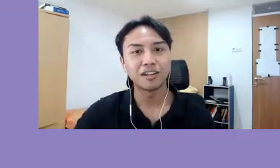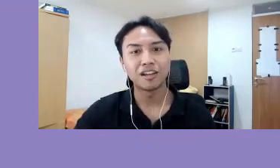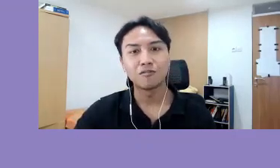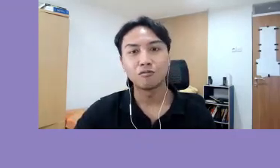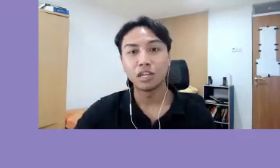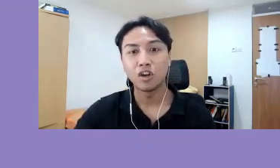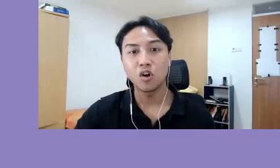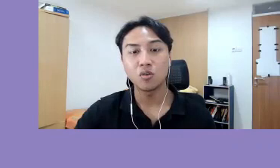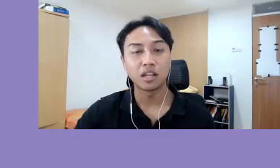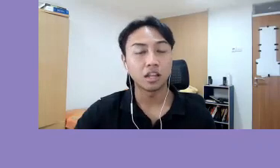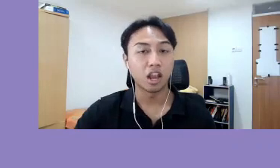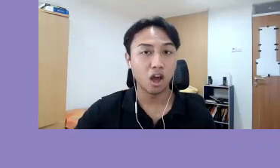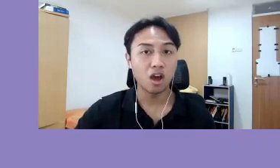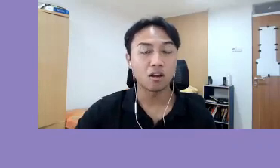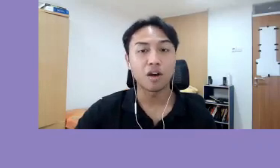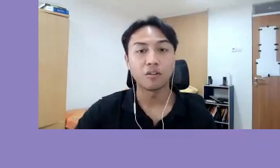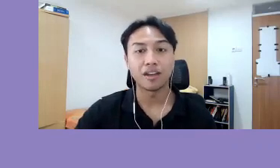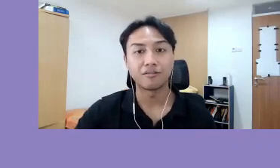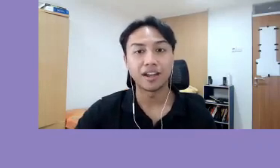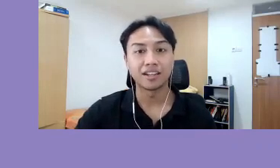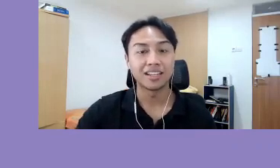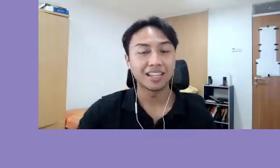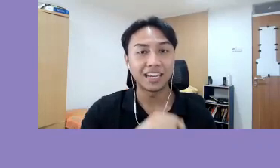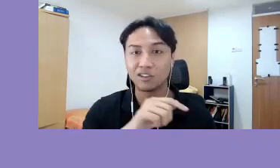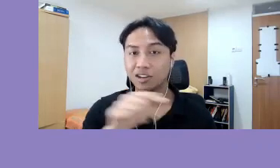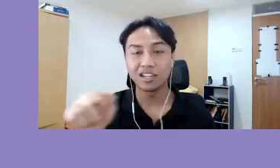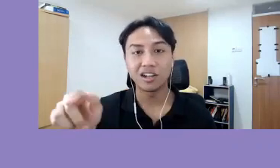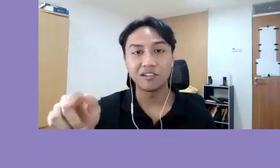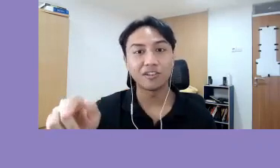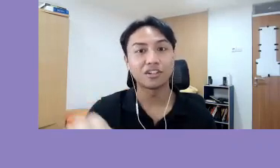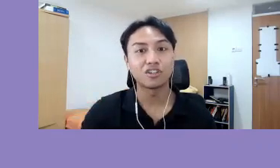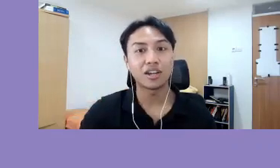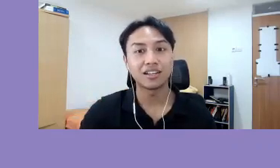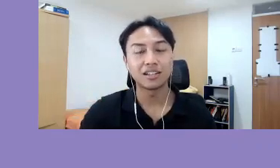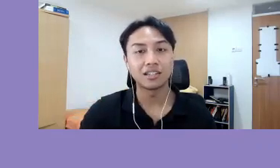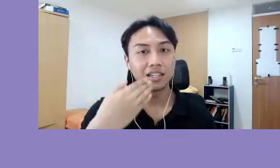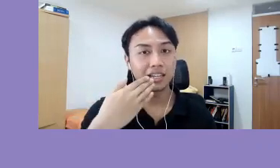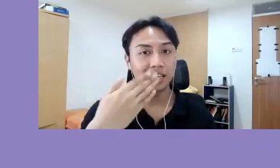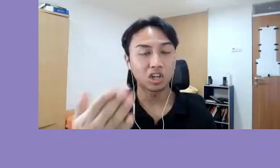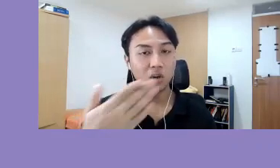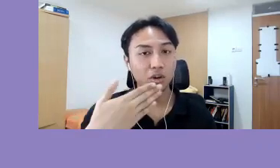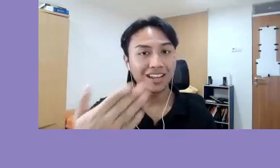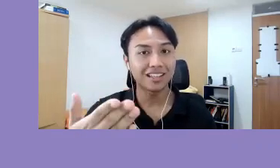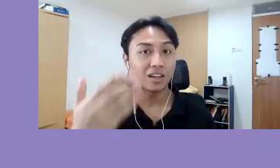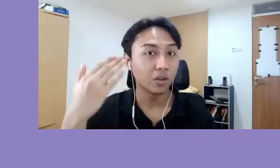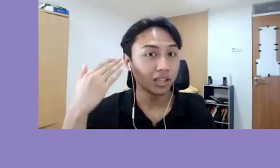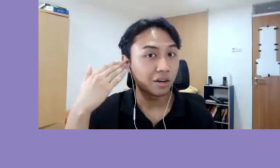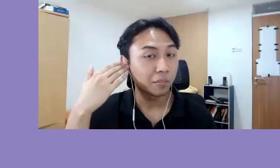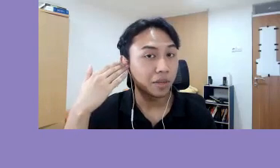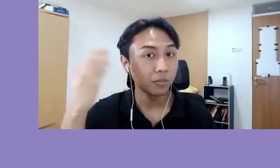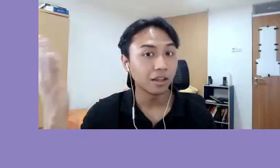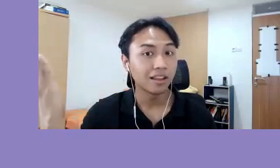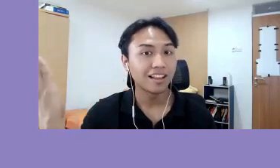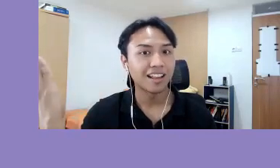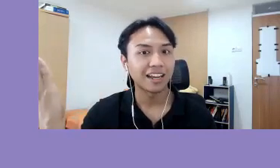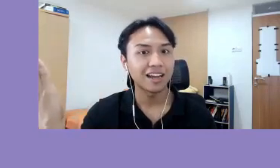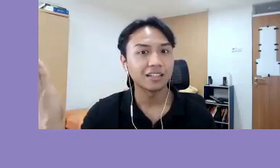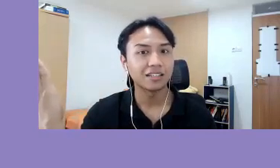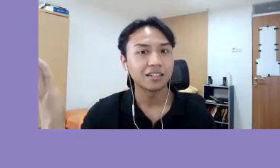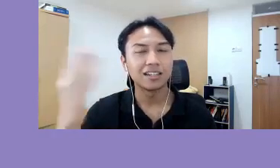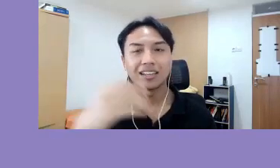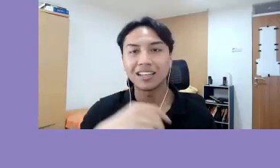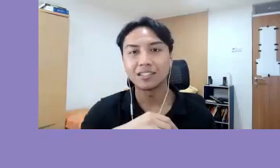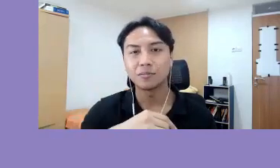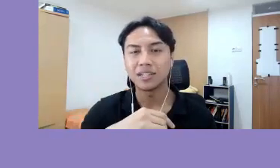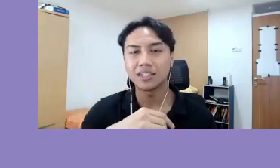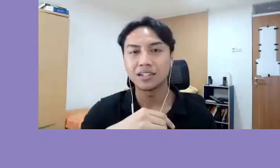deaf. We know that a lot of our deaf friends in Indonesia faces challenges in communicating with hearing people like